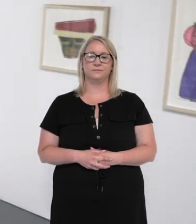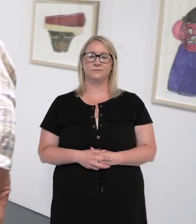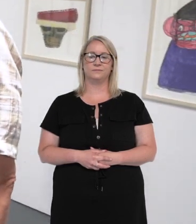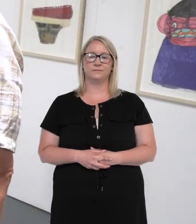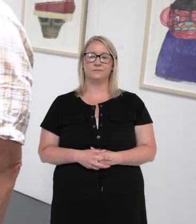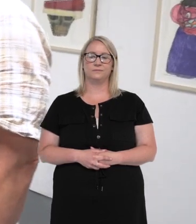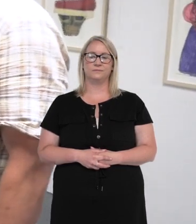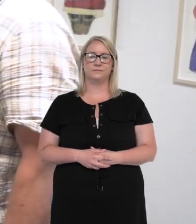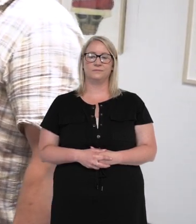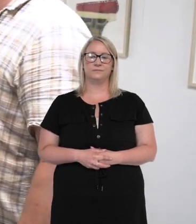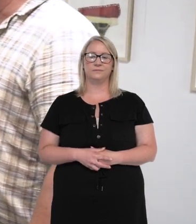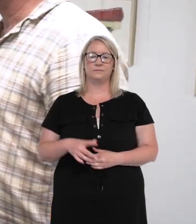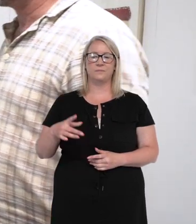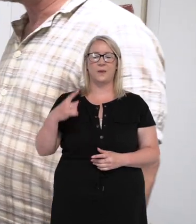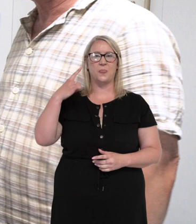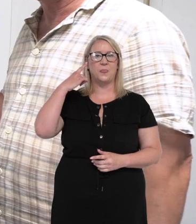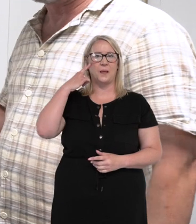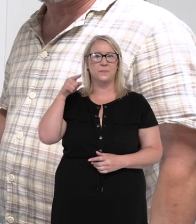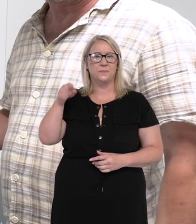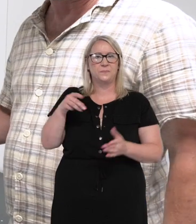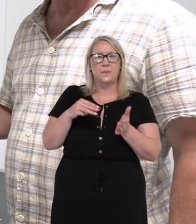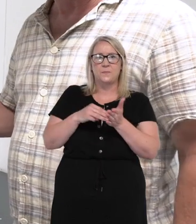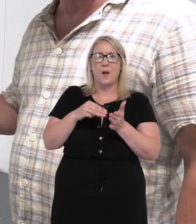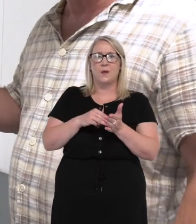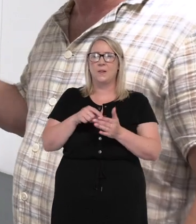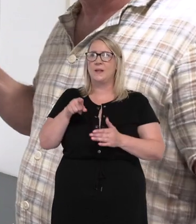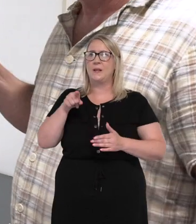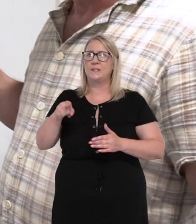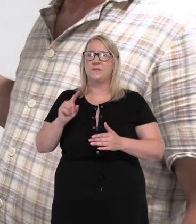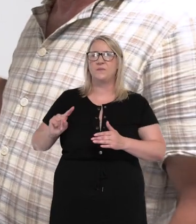artists, his first love is drawing. That's where